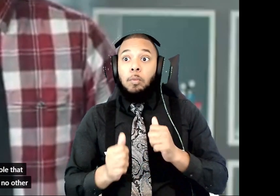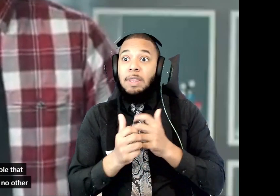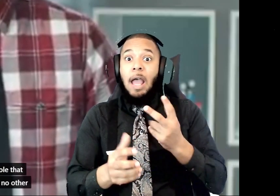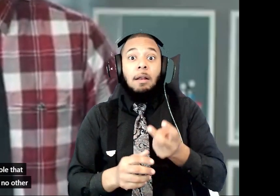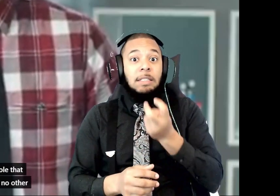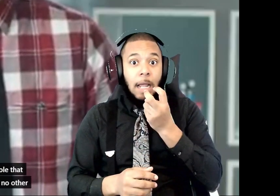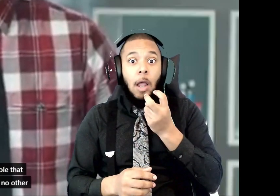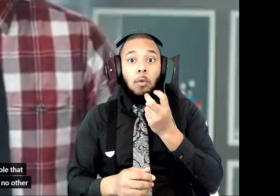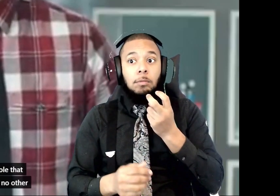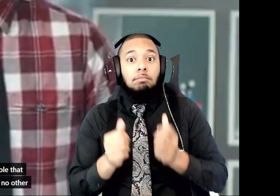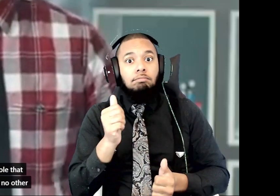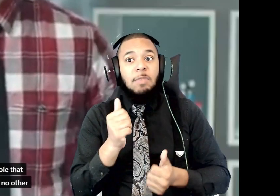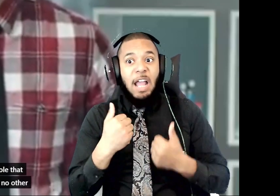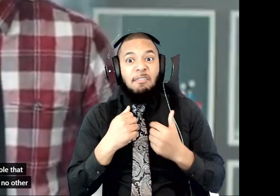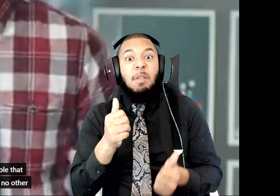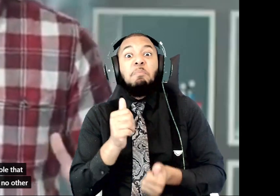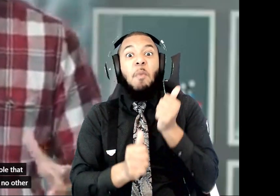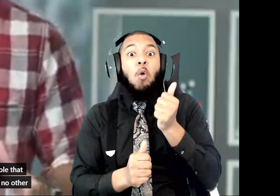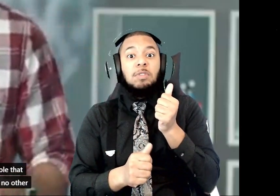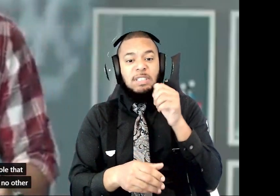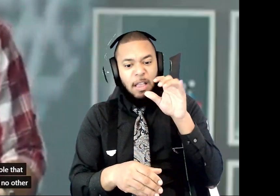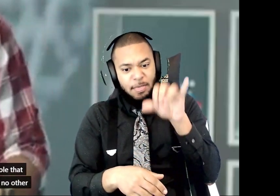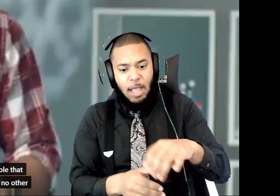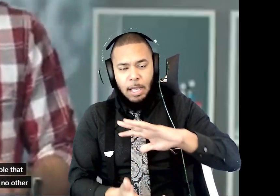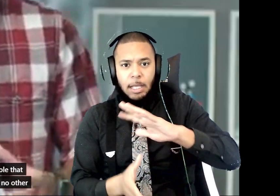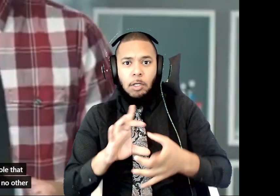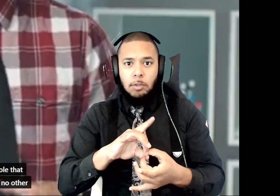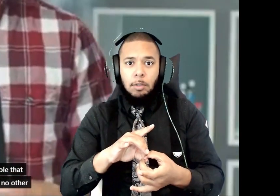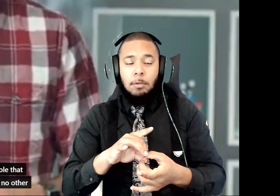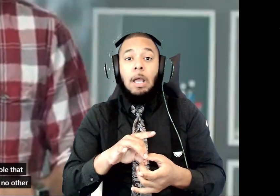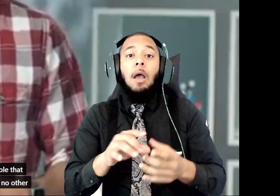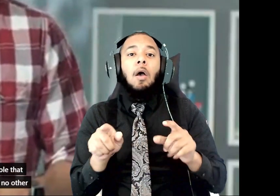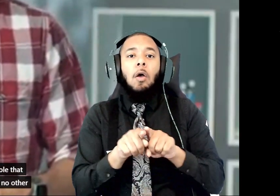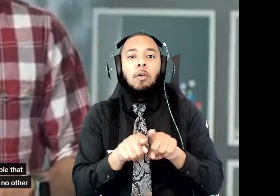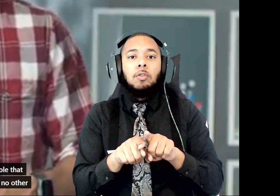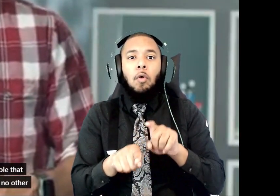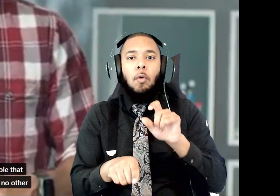of an ecosystem and holds a role that is